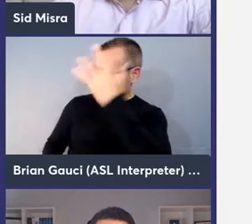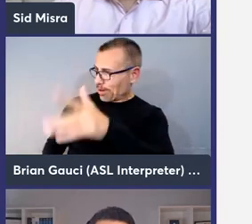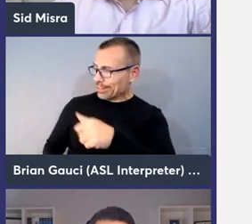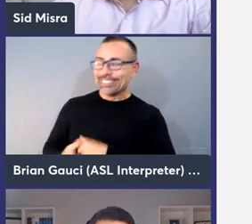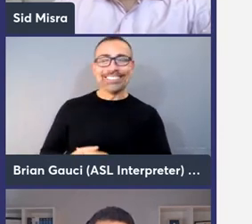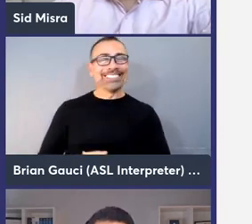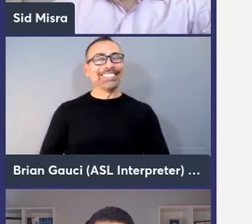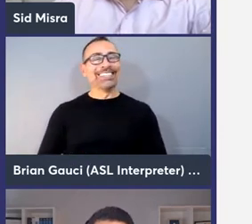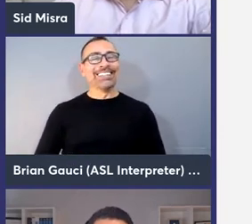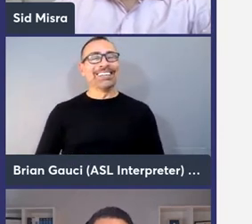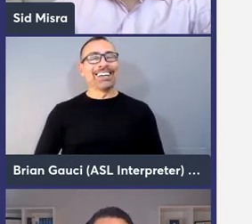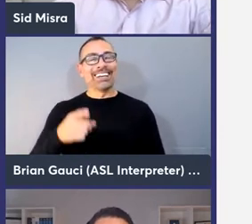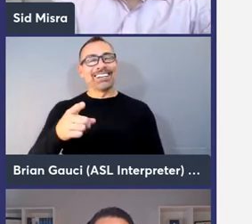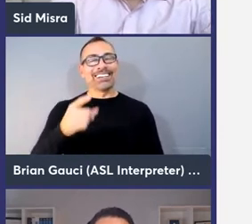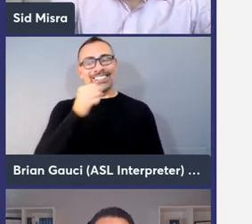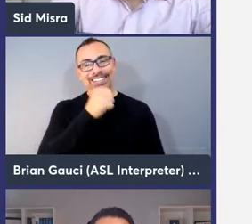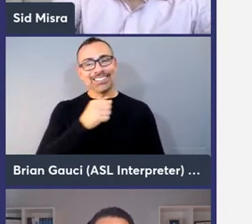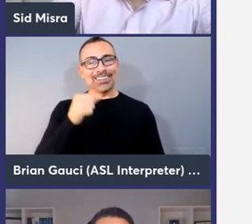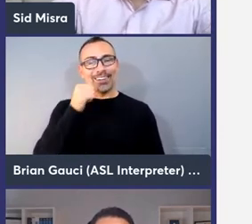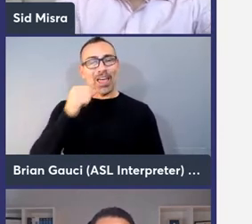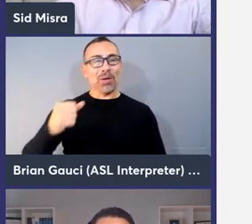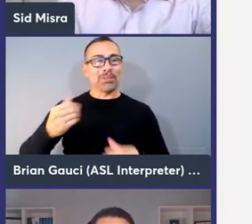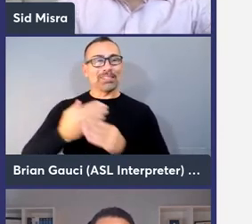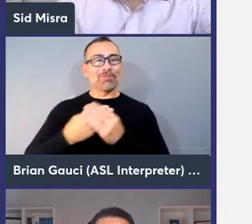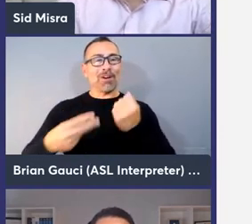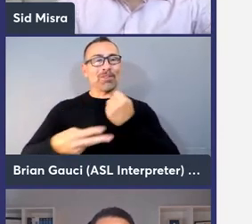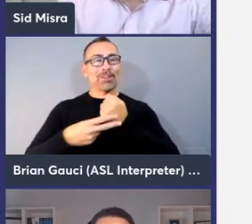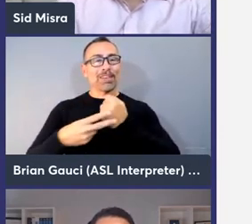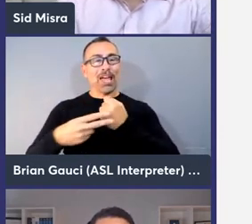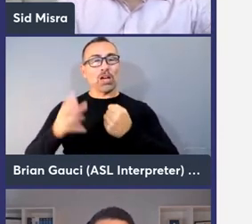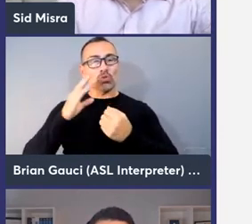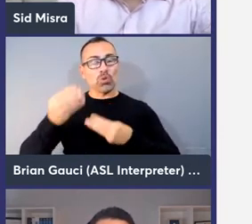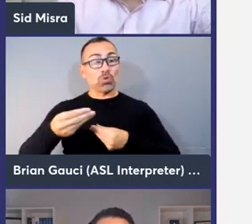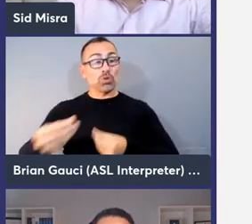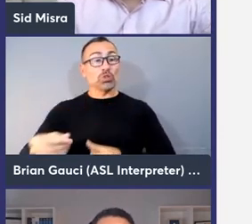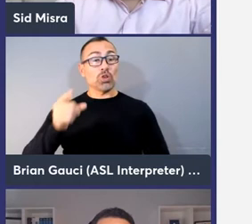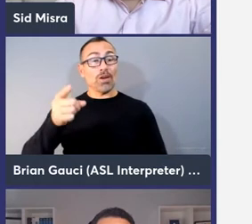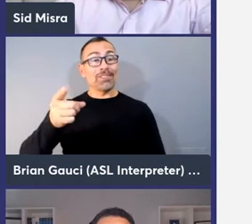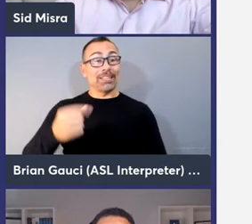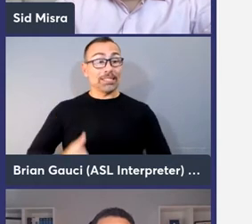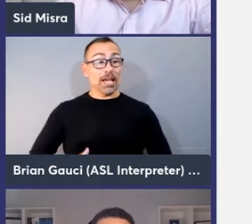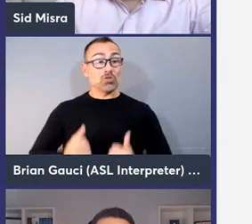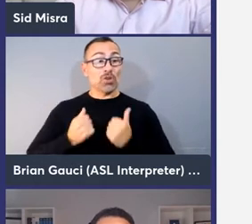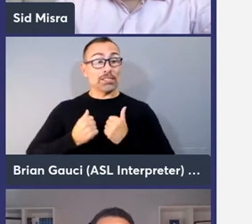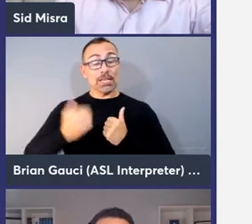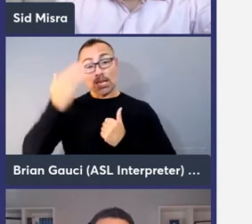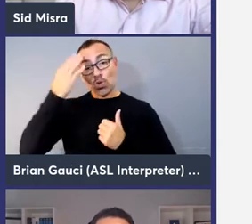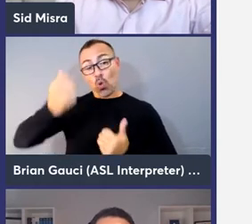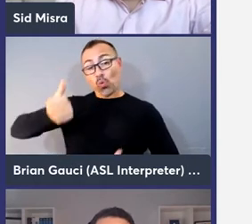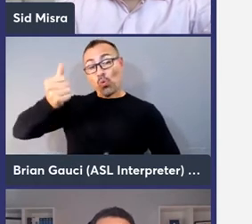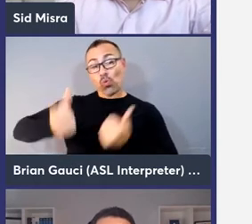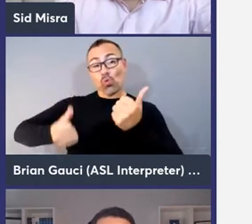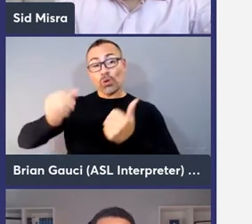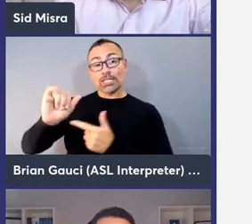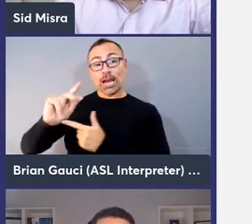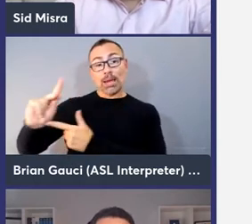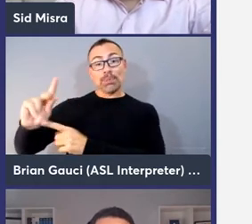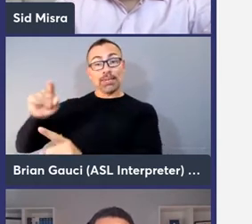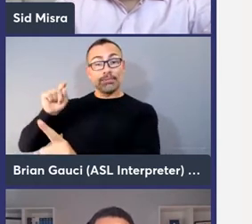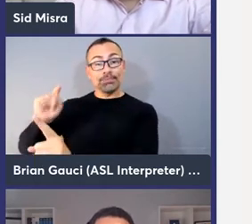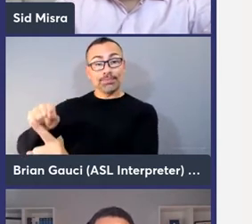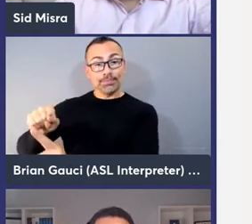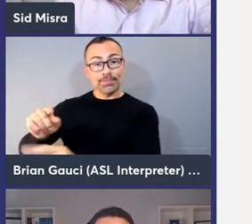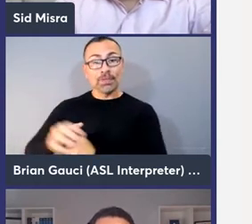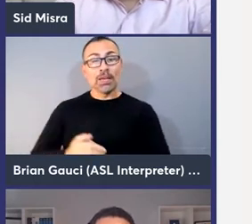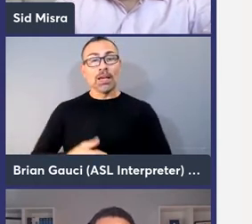the Amazon File Cache service will resolve this address and know what IP to go to. Okay. And I'll say that this is in